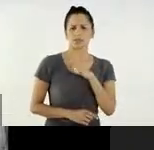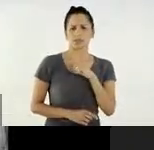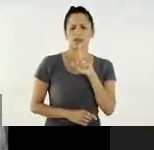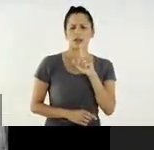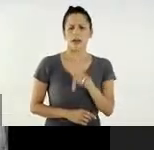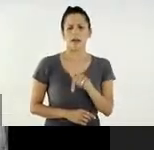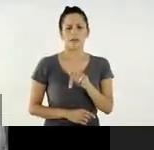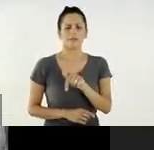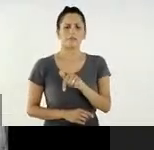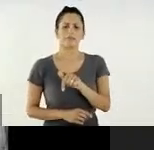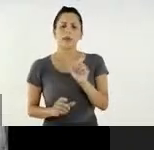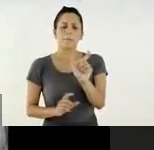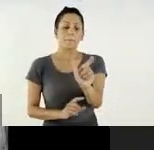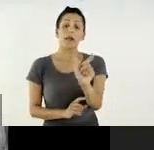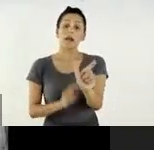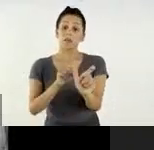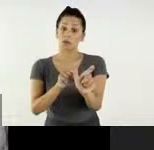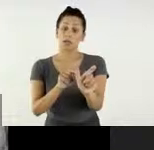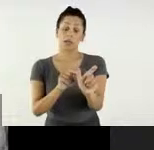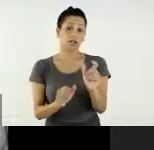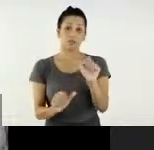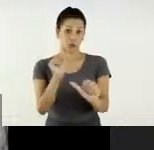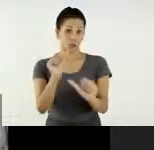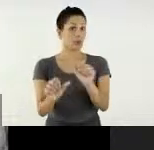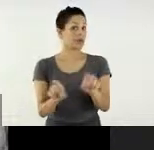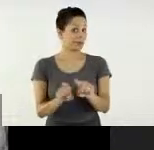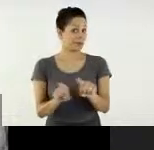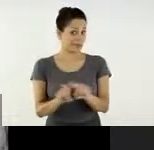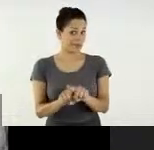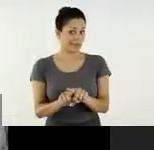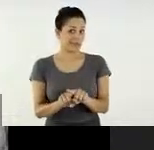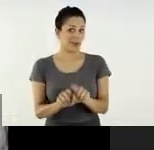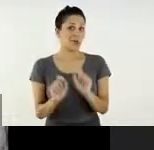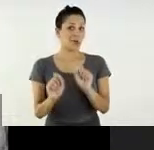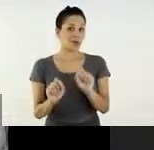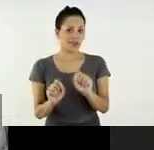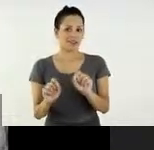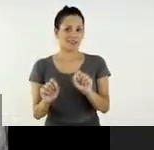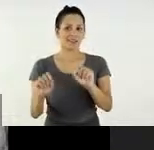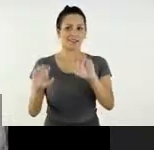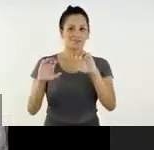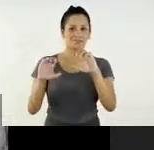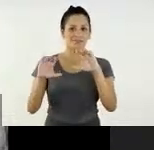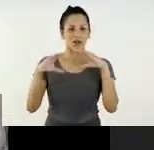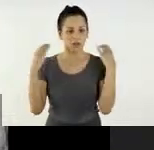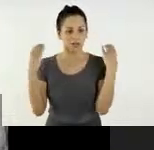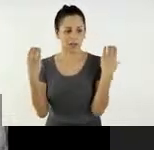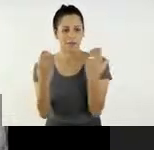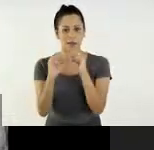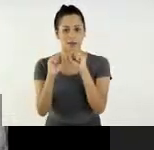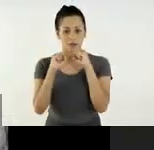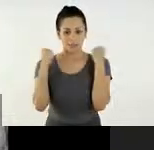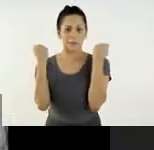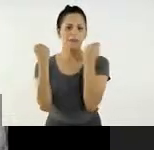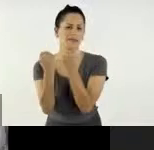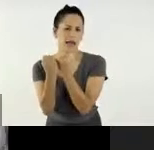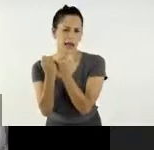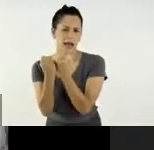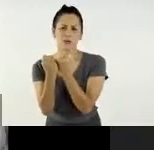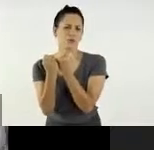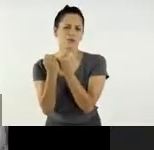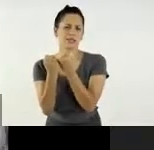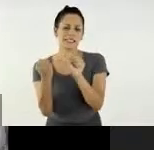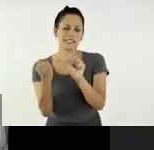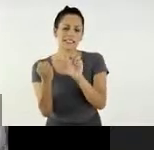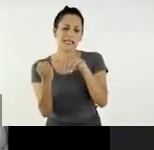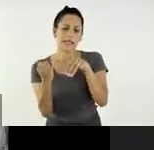and reclaiming, in this case of the word seminar, the etymological meaning of which is literally to spread seed